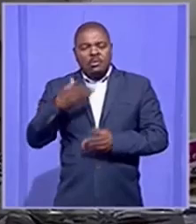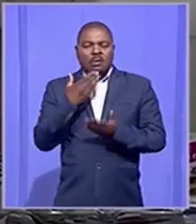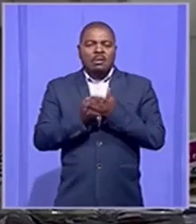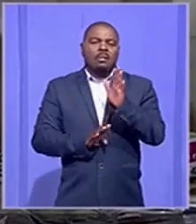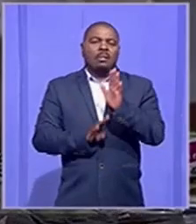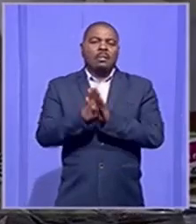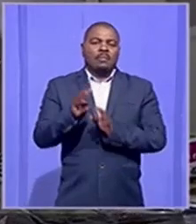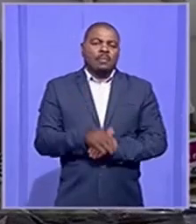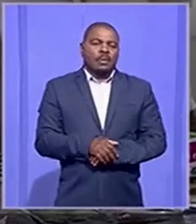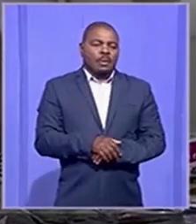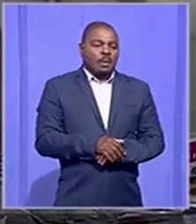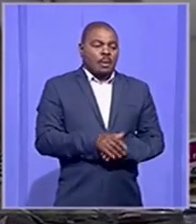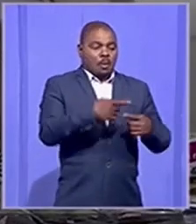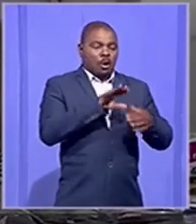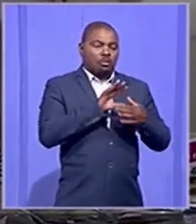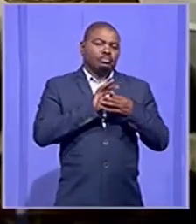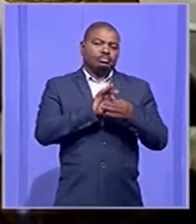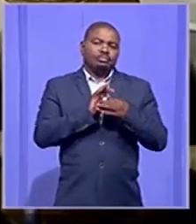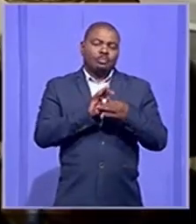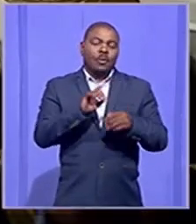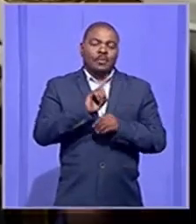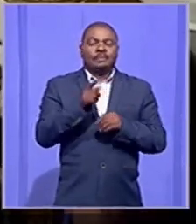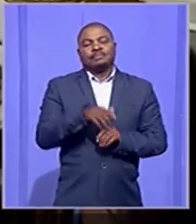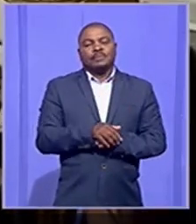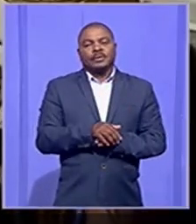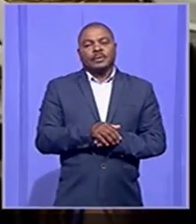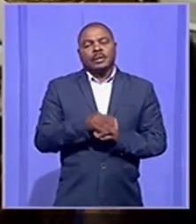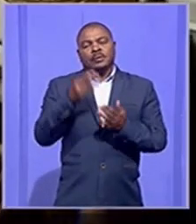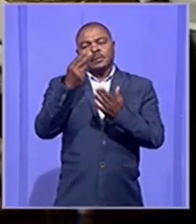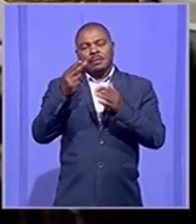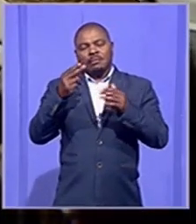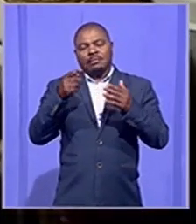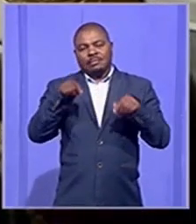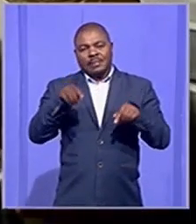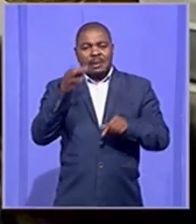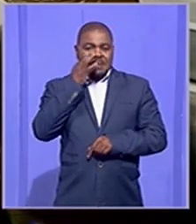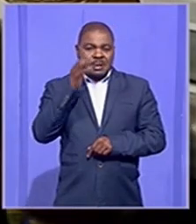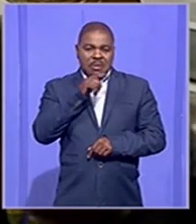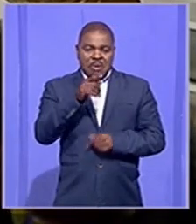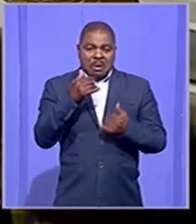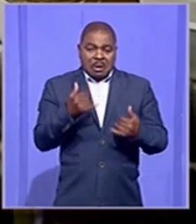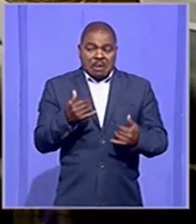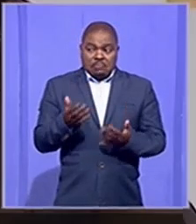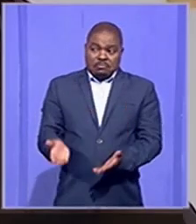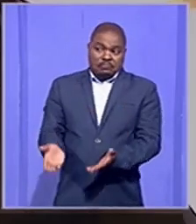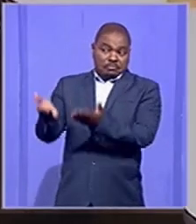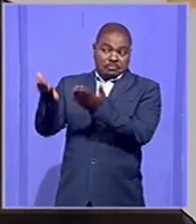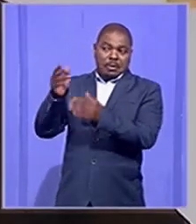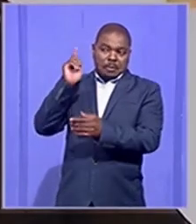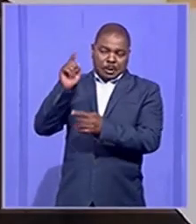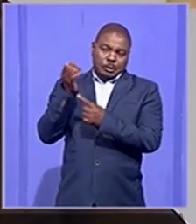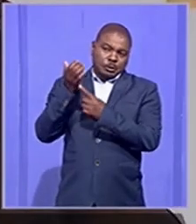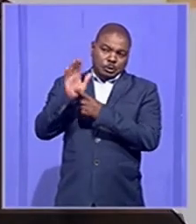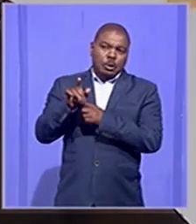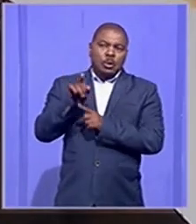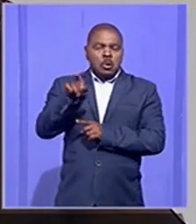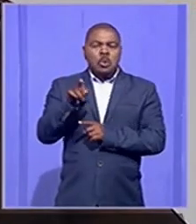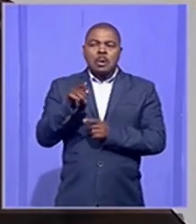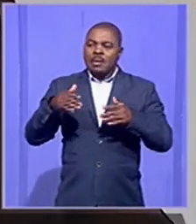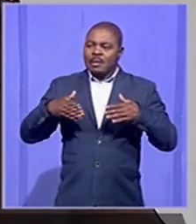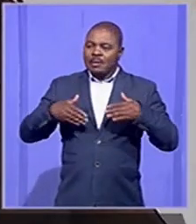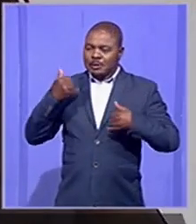ntlha ya maitlamo a bona mo tsa botaki, bataki ba selegae ba re jaanong go mo maruding a baagi go supa fa ba itumelela tiro ya